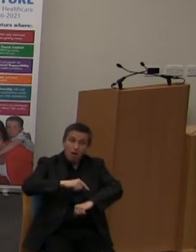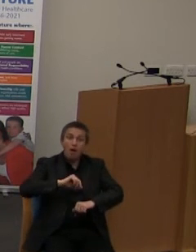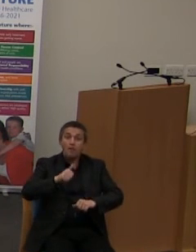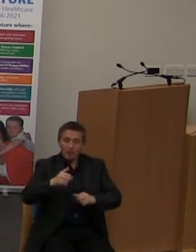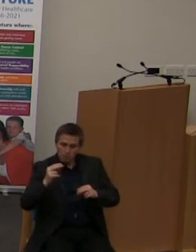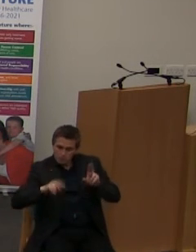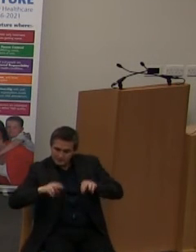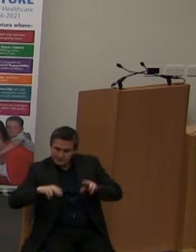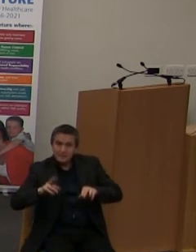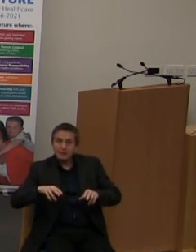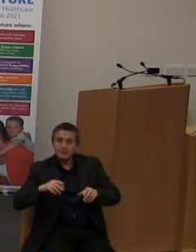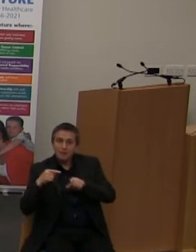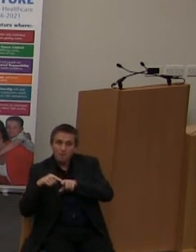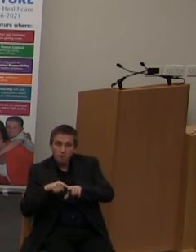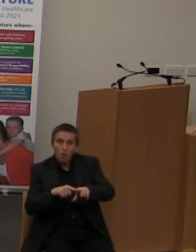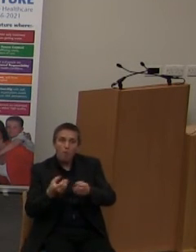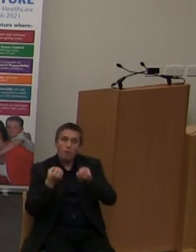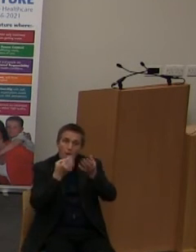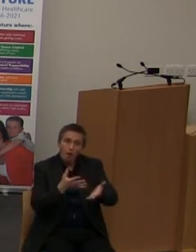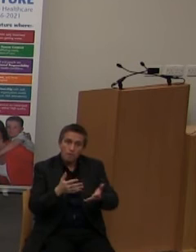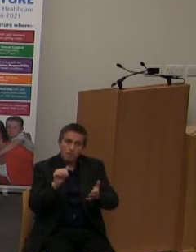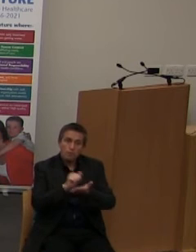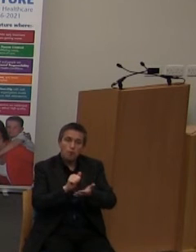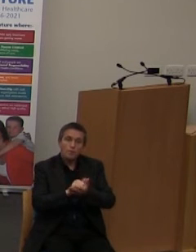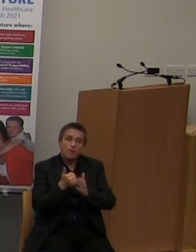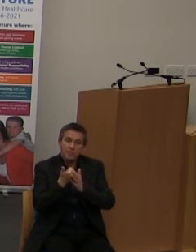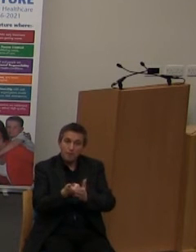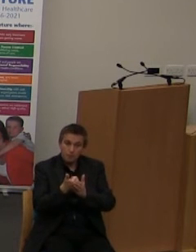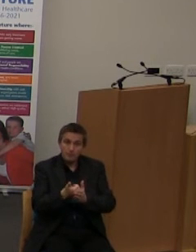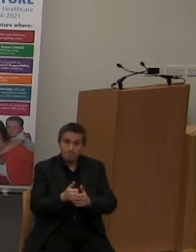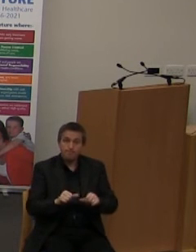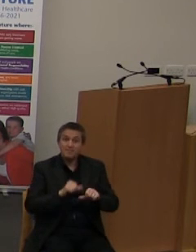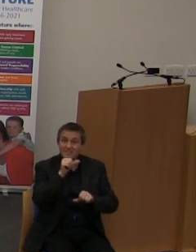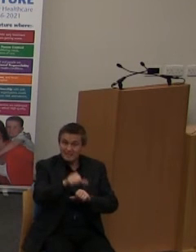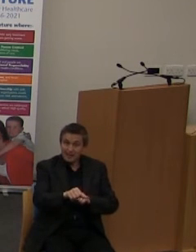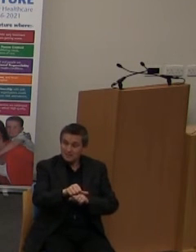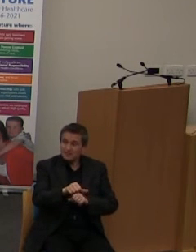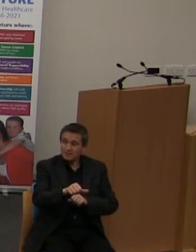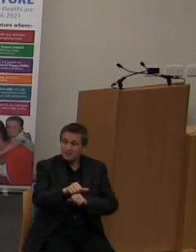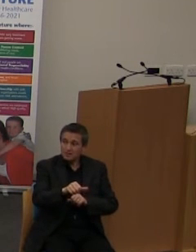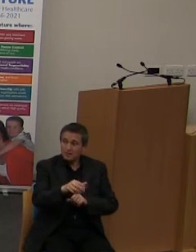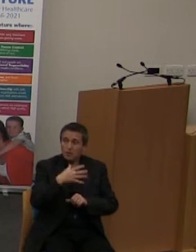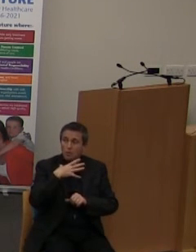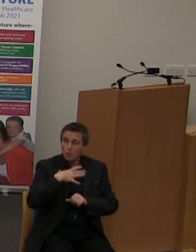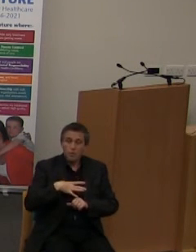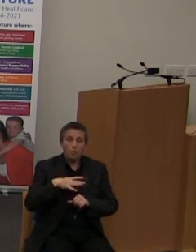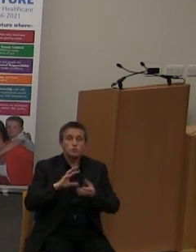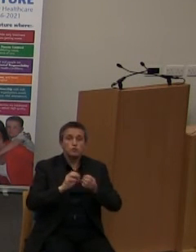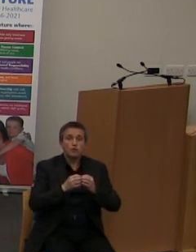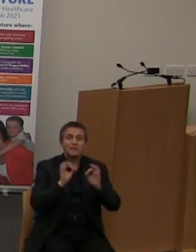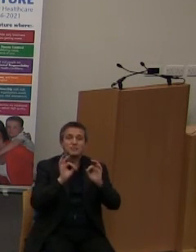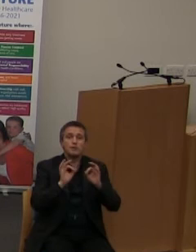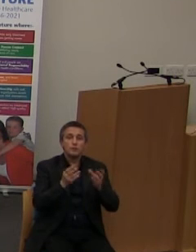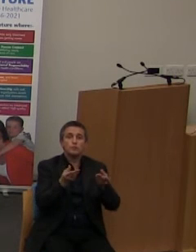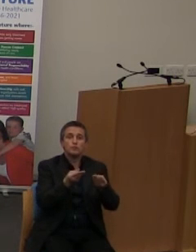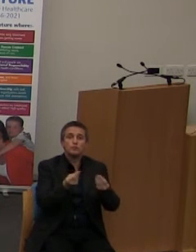we're able to follow them up and offer appropriate therapy. And the next step will be for us to develop specialist resources for those who